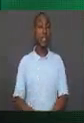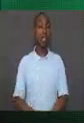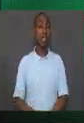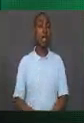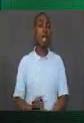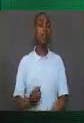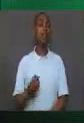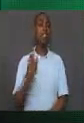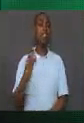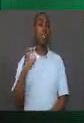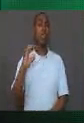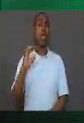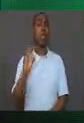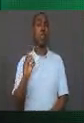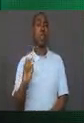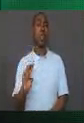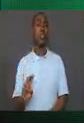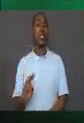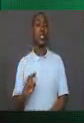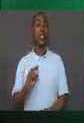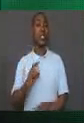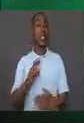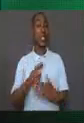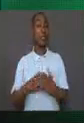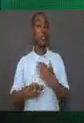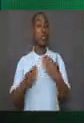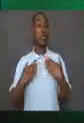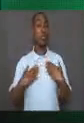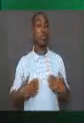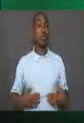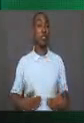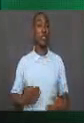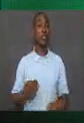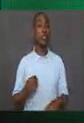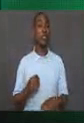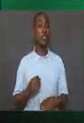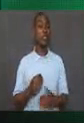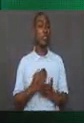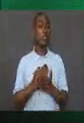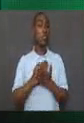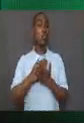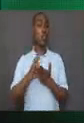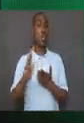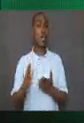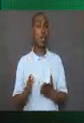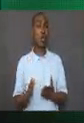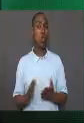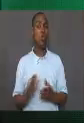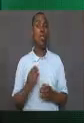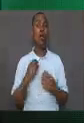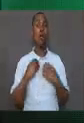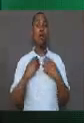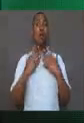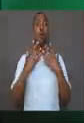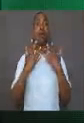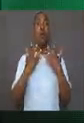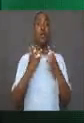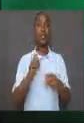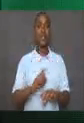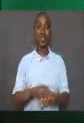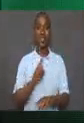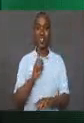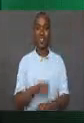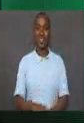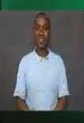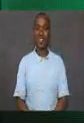carbon dioxide that is produced in our bodies is removed when we exhale.